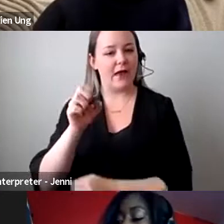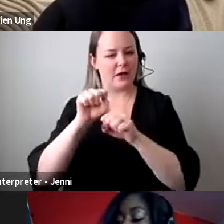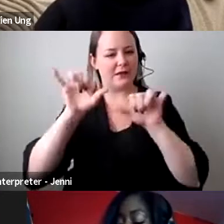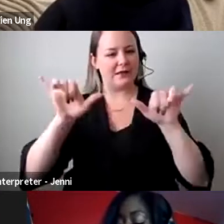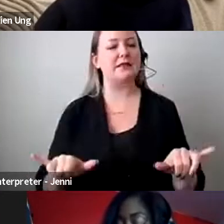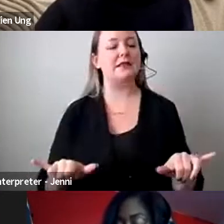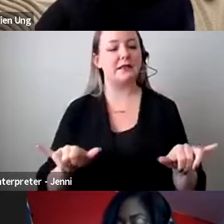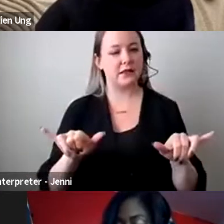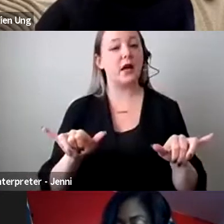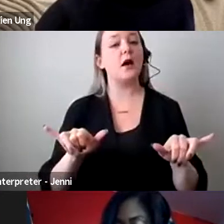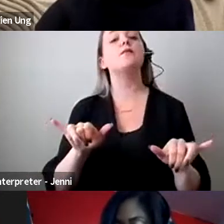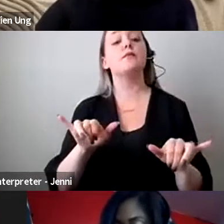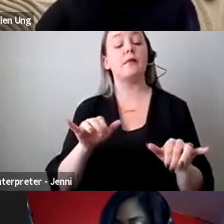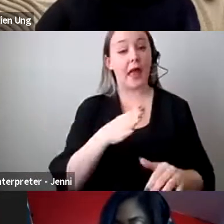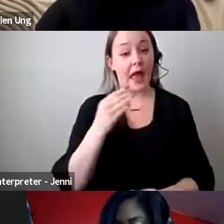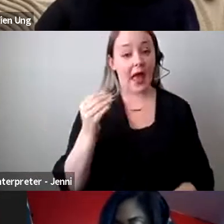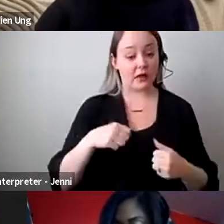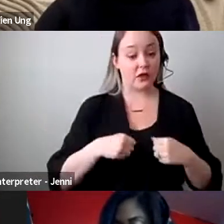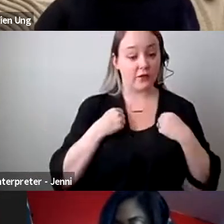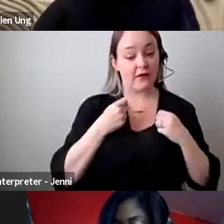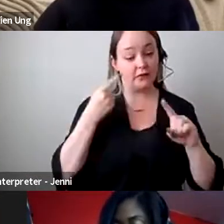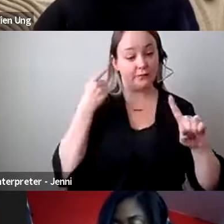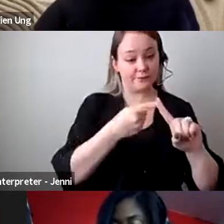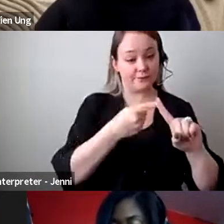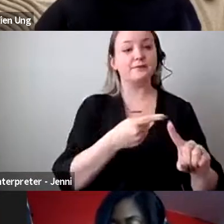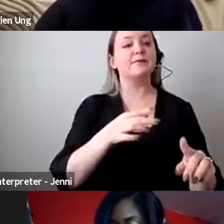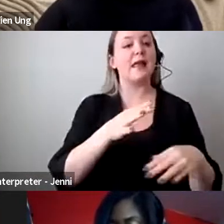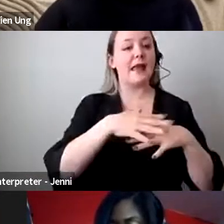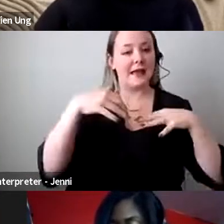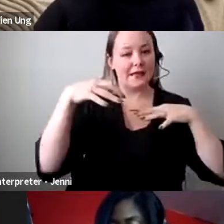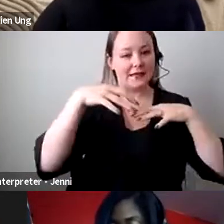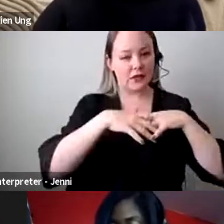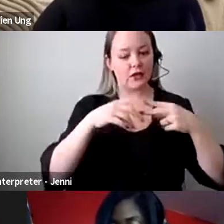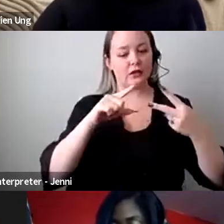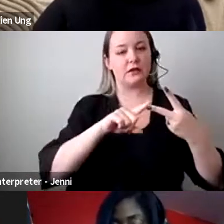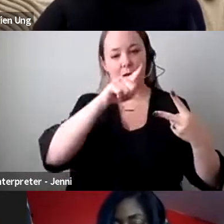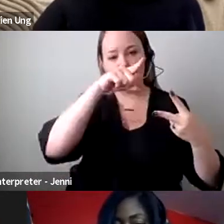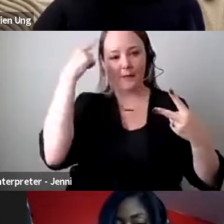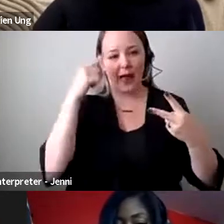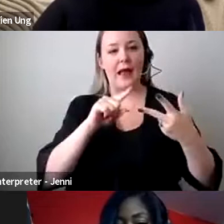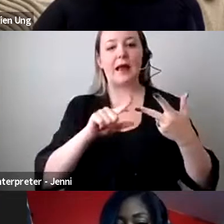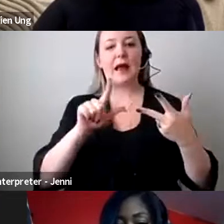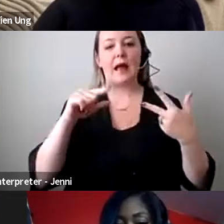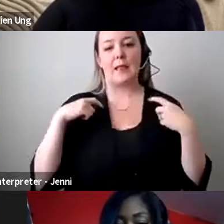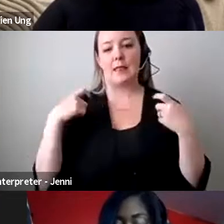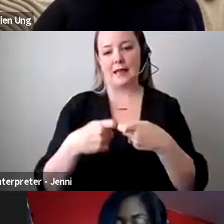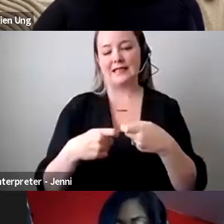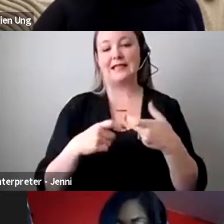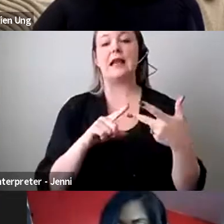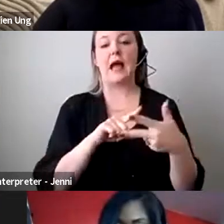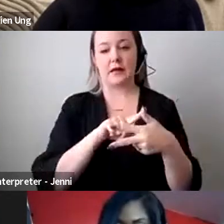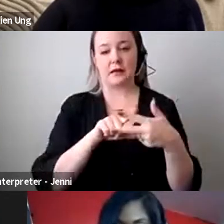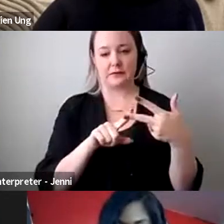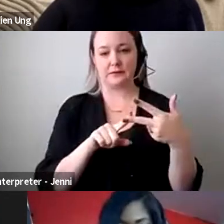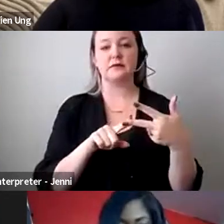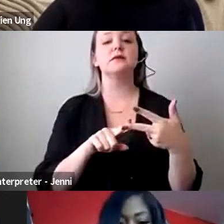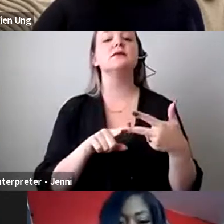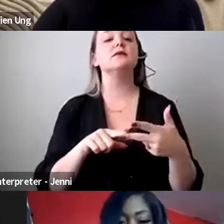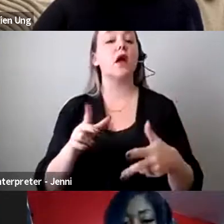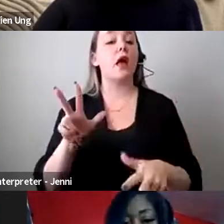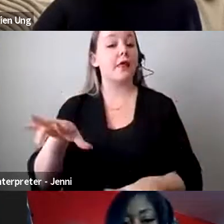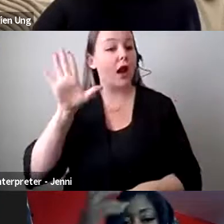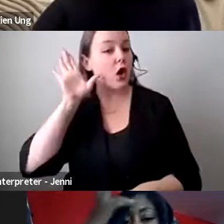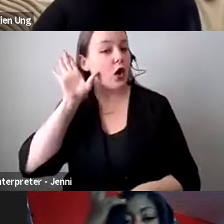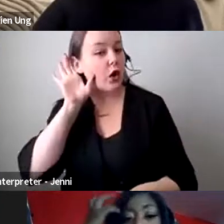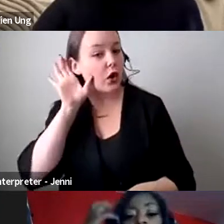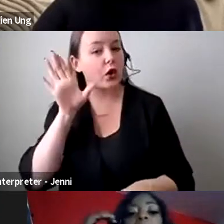survivors, particularly Indigenous, Black, and Latina survivors, are heard, and their experiences and